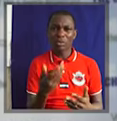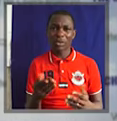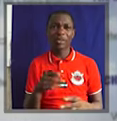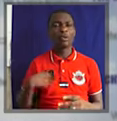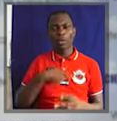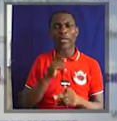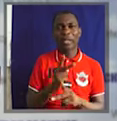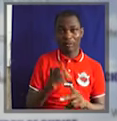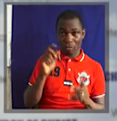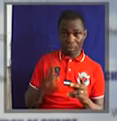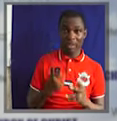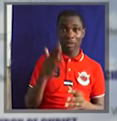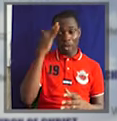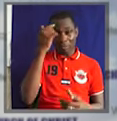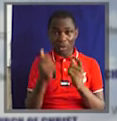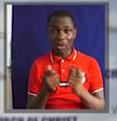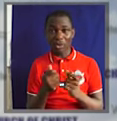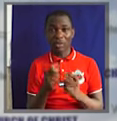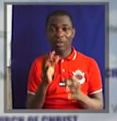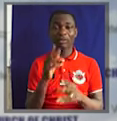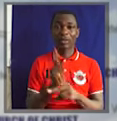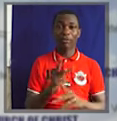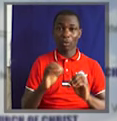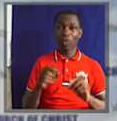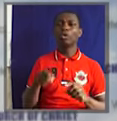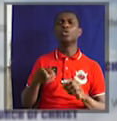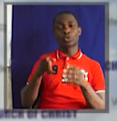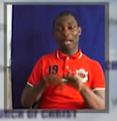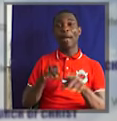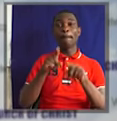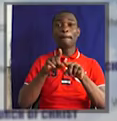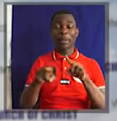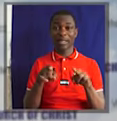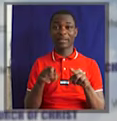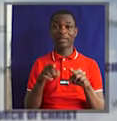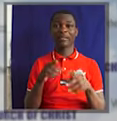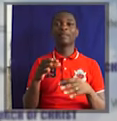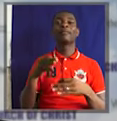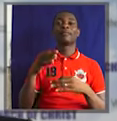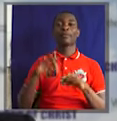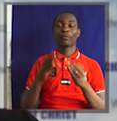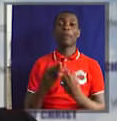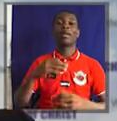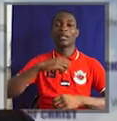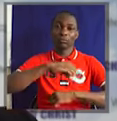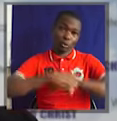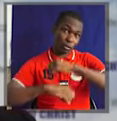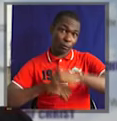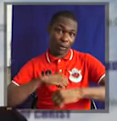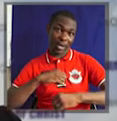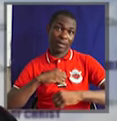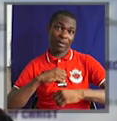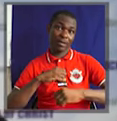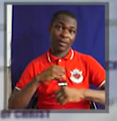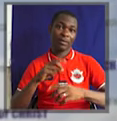twa se onipa ehwe ni ye esan se se wan hwe ni ye a wudo obewu akon na asem bi abetɔ wabusua no emu. Next